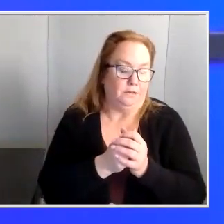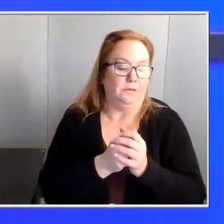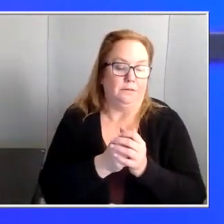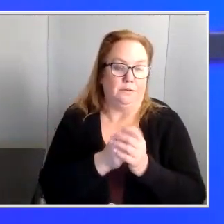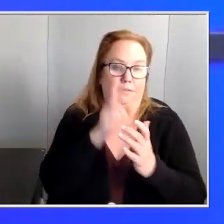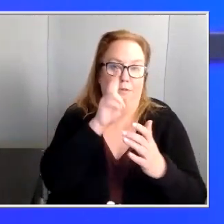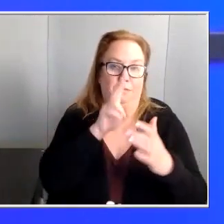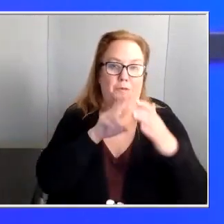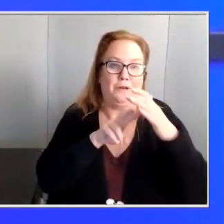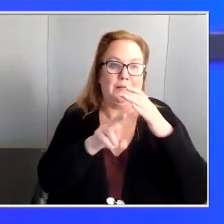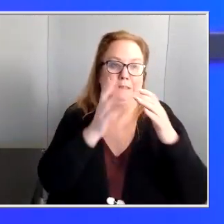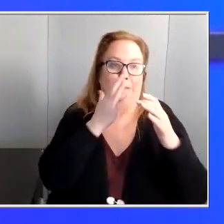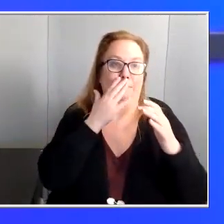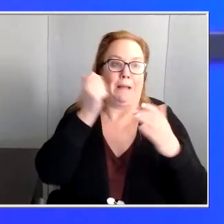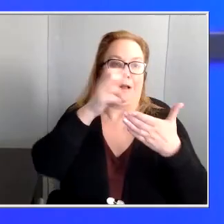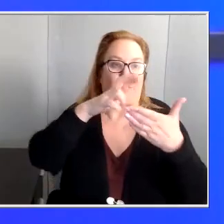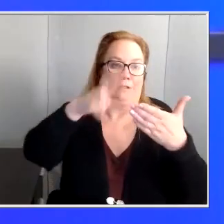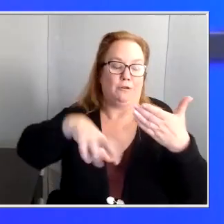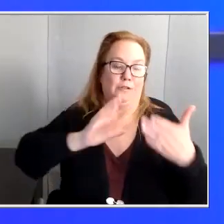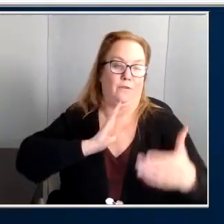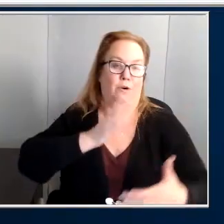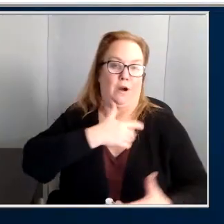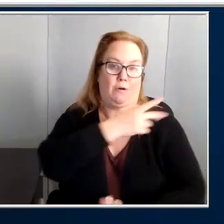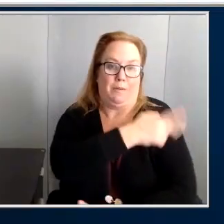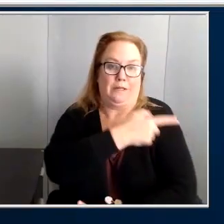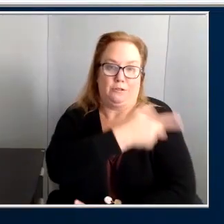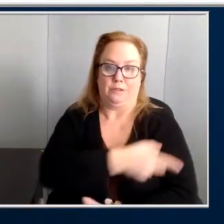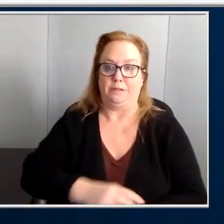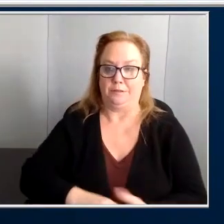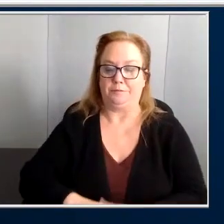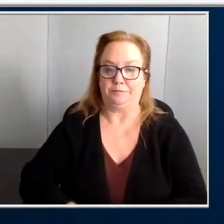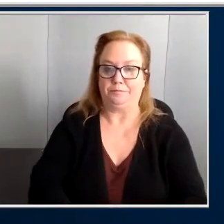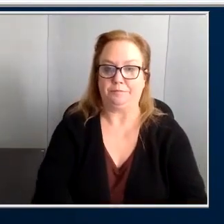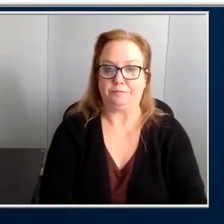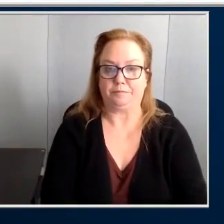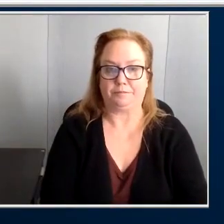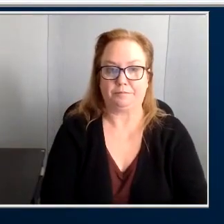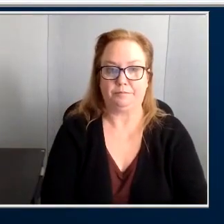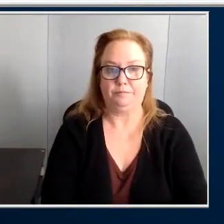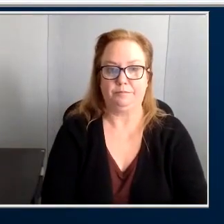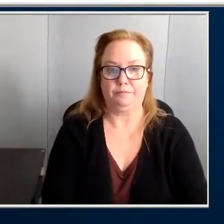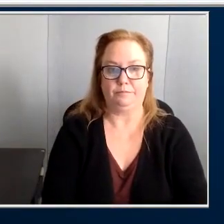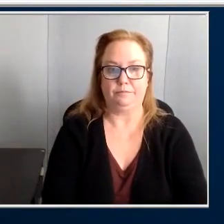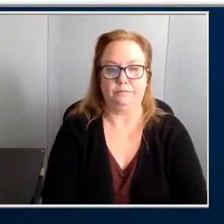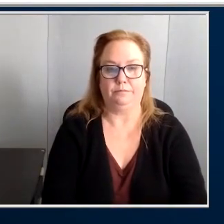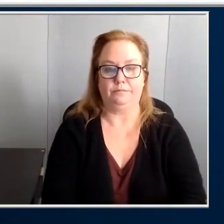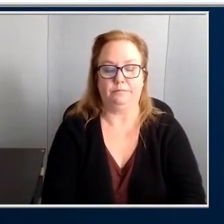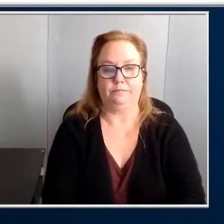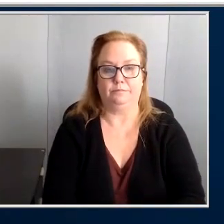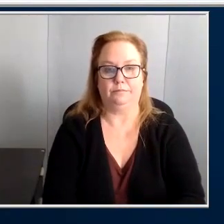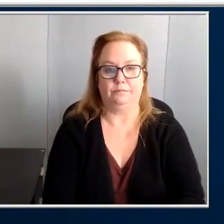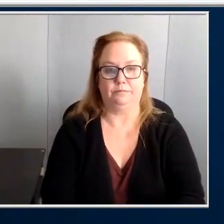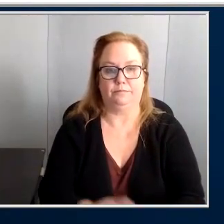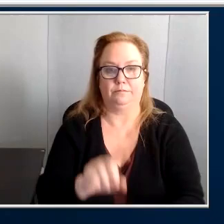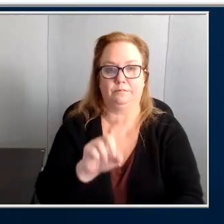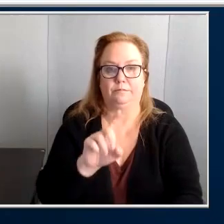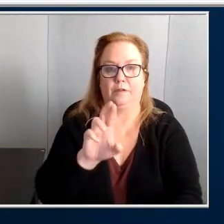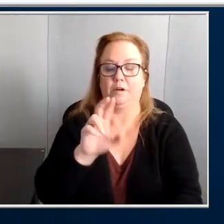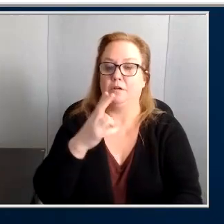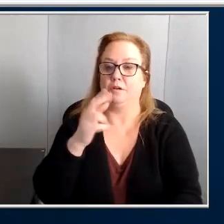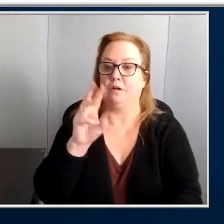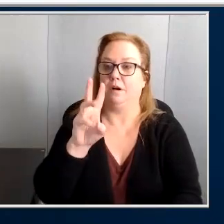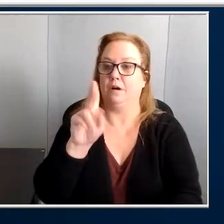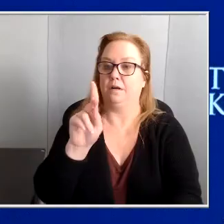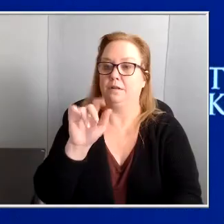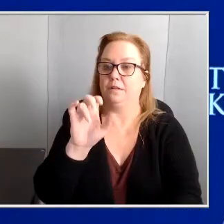predicts better and better outcomes for our patients as time goes by. Yeah, that's so true. We're Yeah. going to come back to that moment, Hawkeye. Yeah,